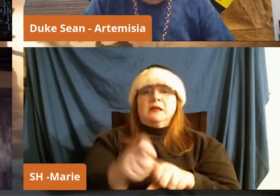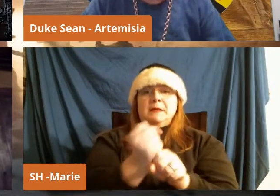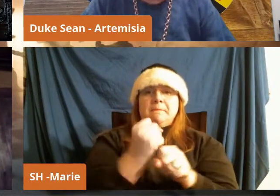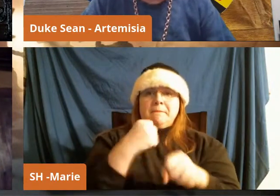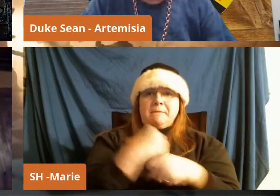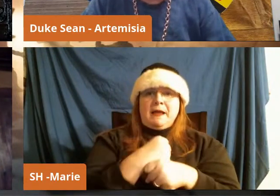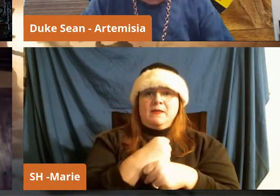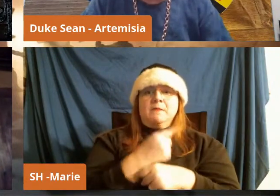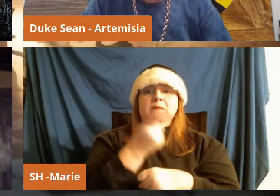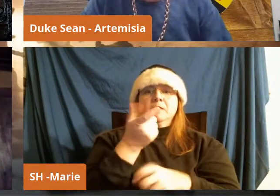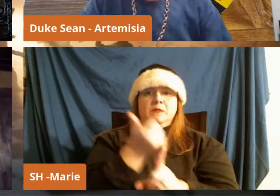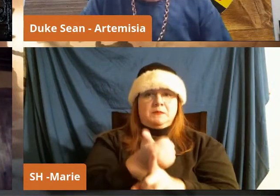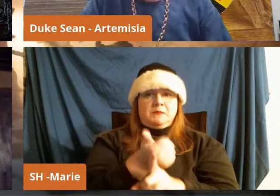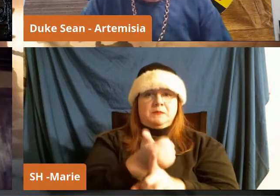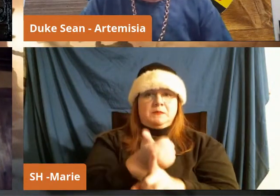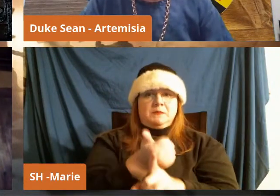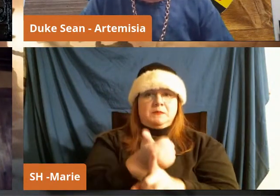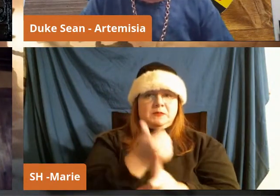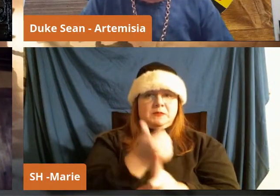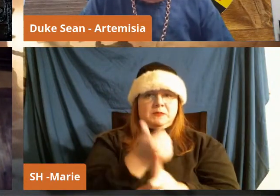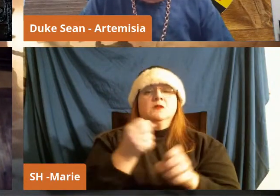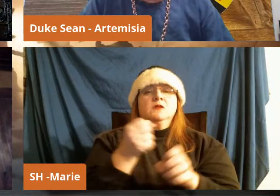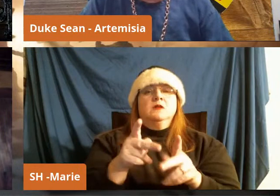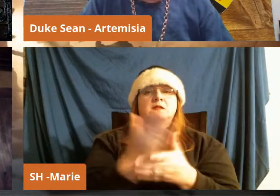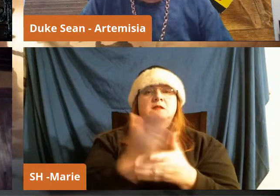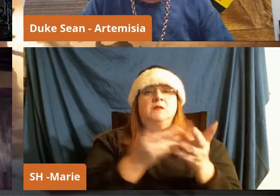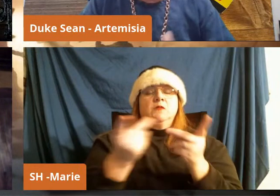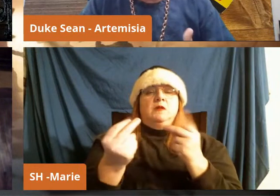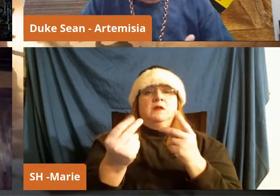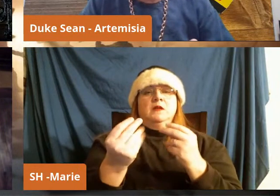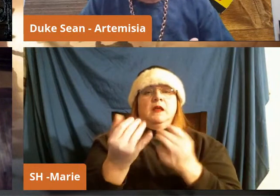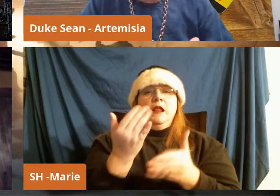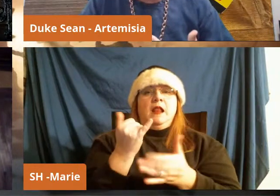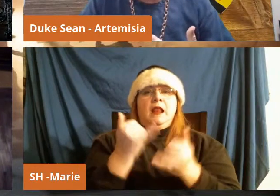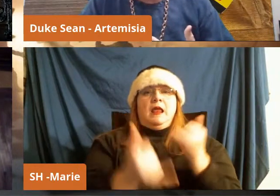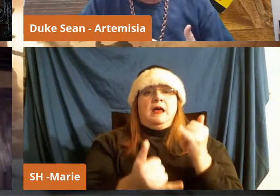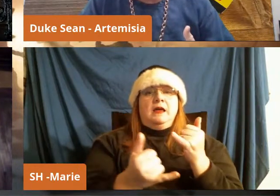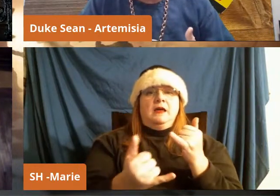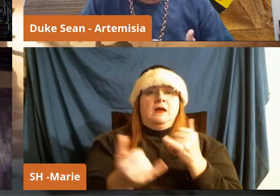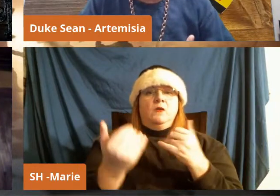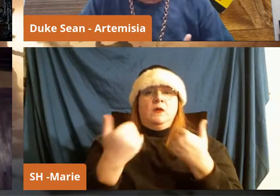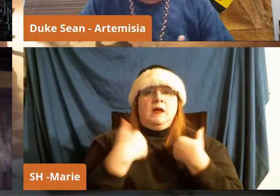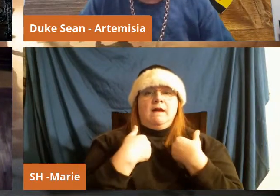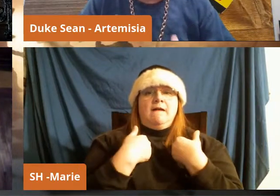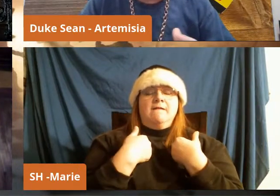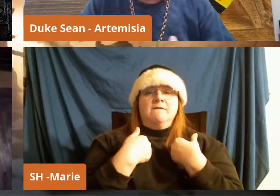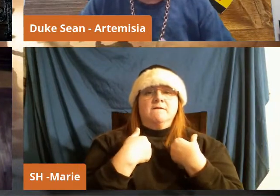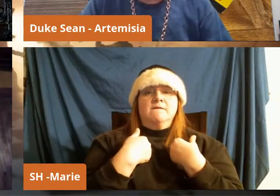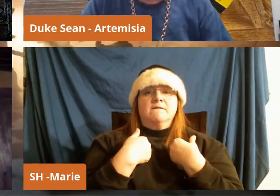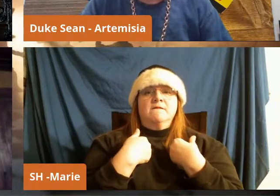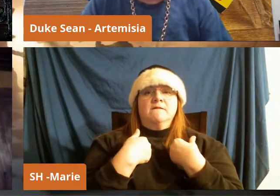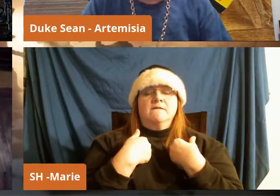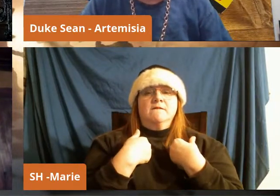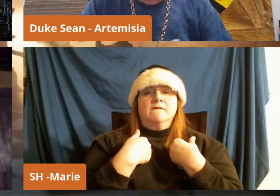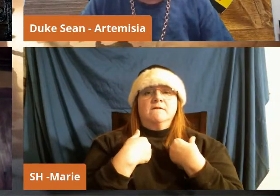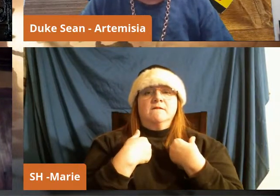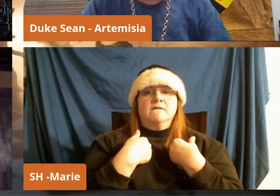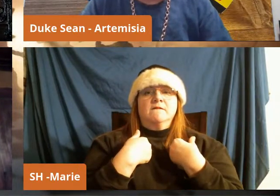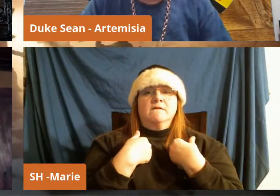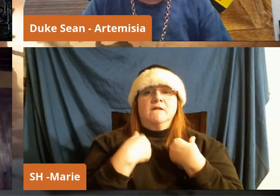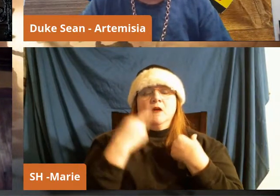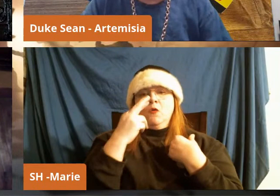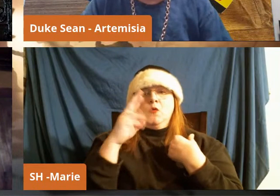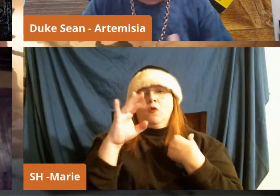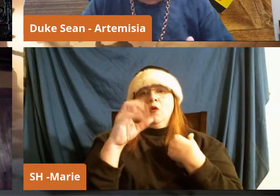have to create those opportunities. Something we did in our last reign. So we have an augmentation to our Royal